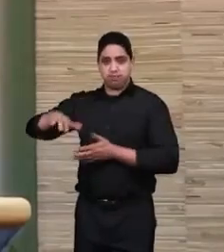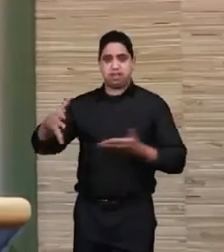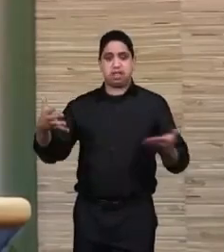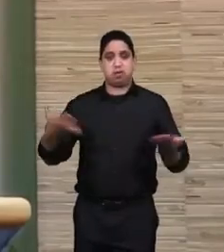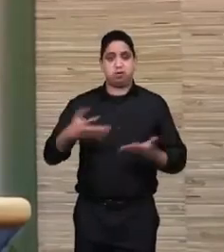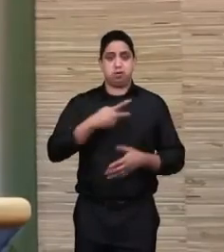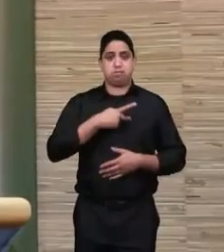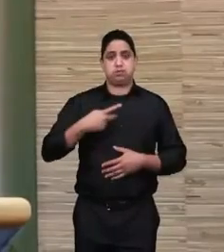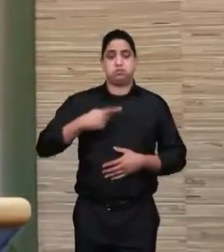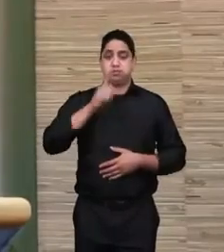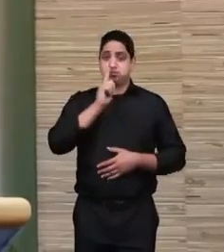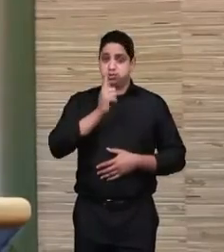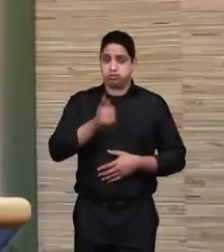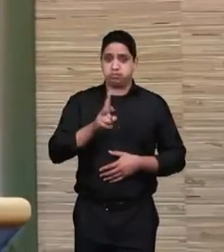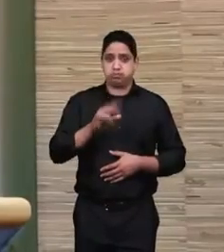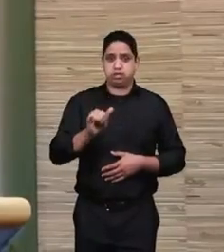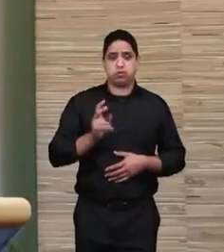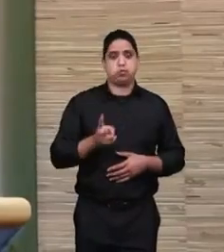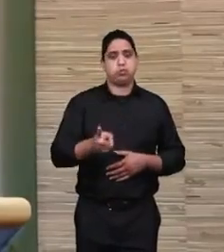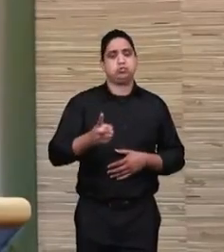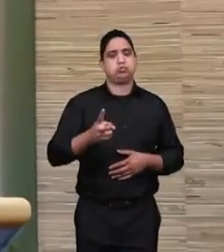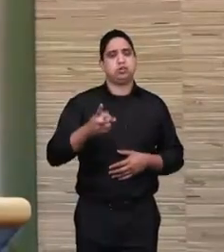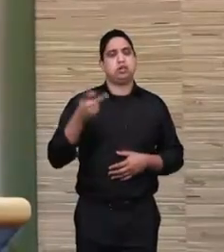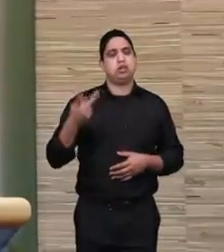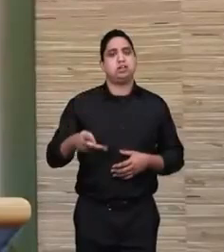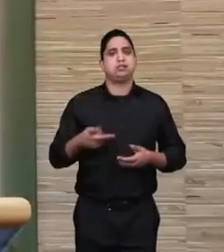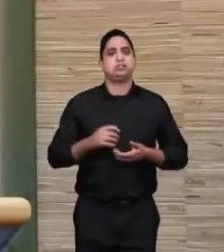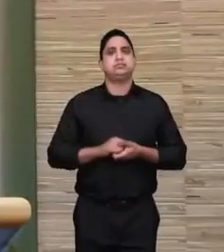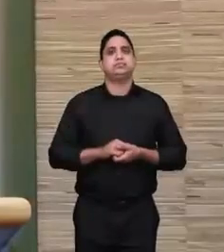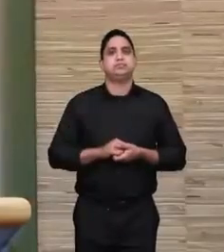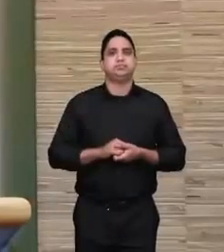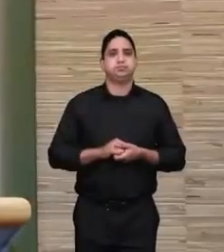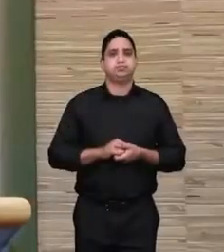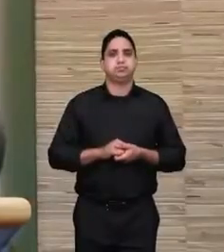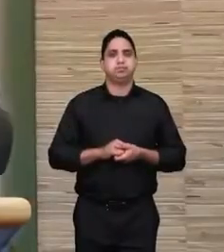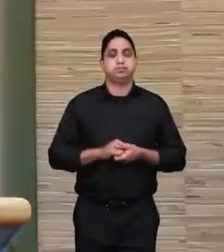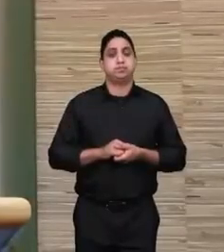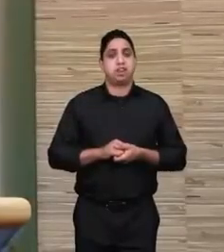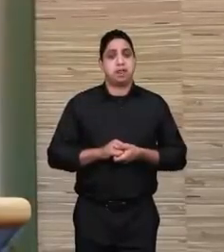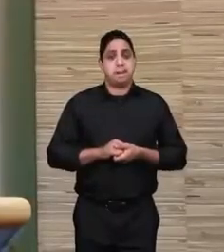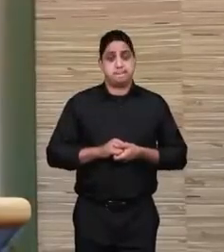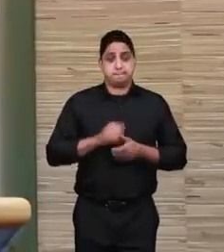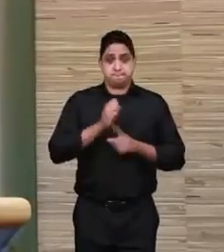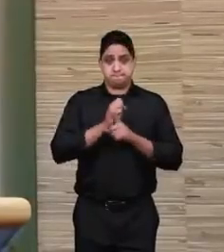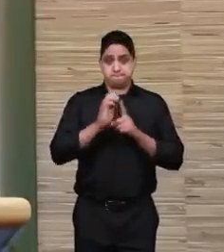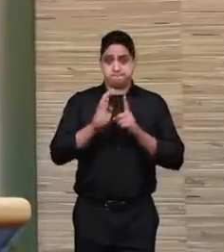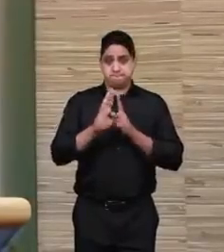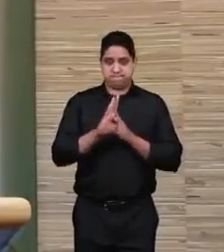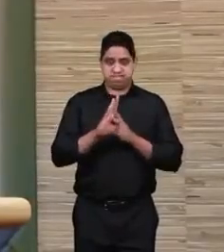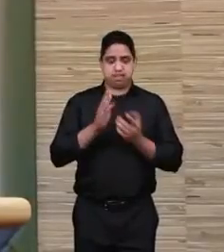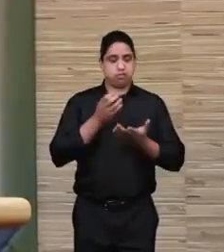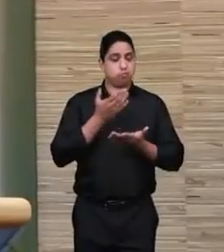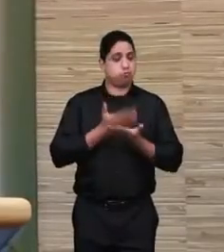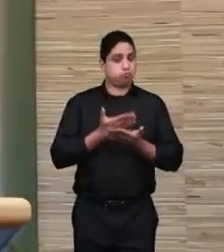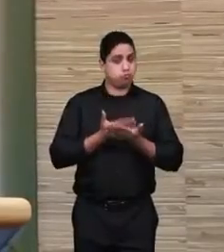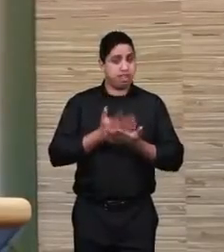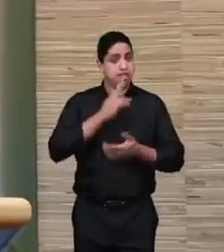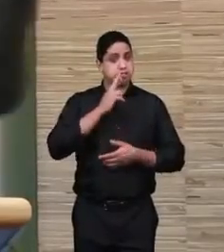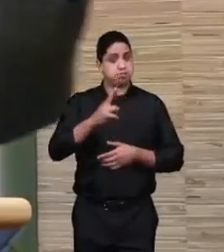Gilson, who is going to give sequence to this